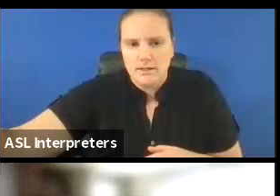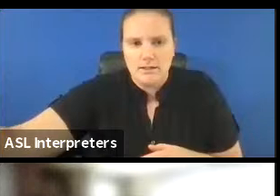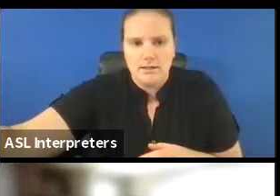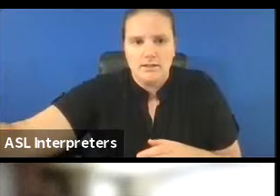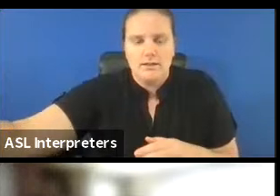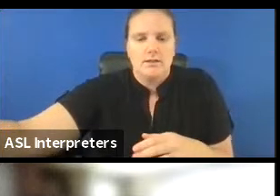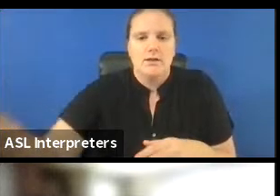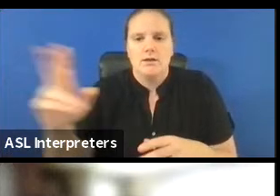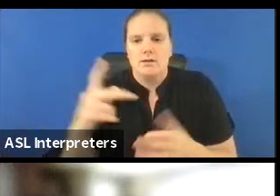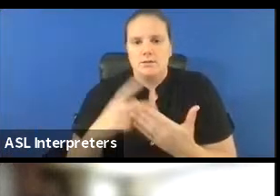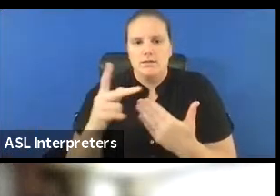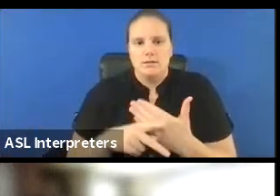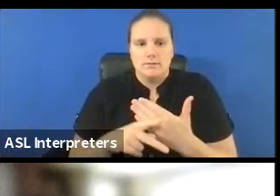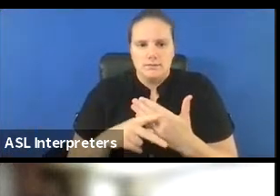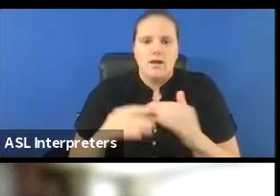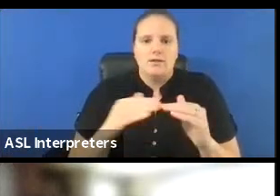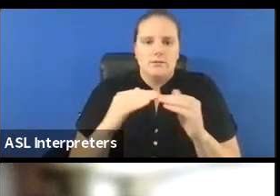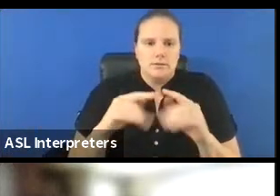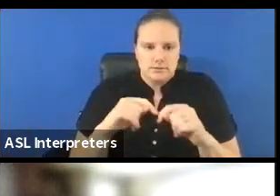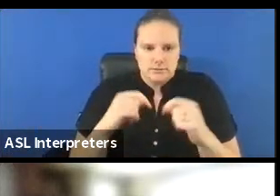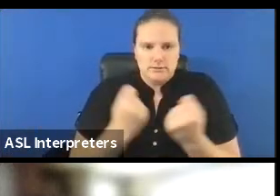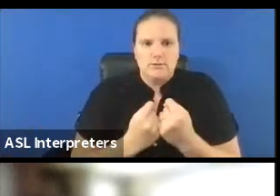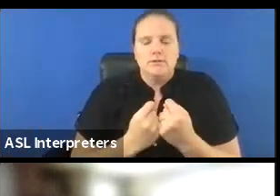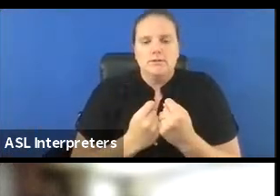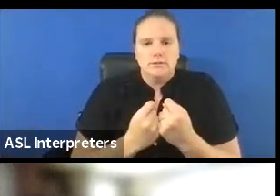Our team, our equity team, has been